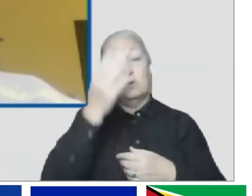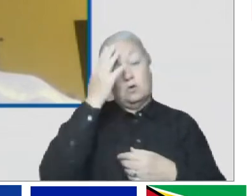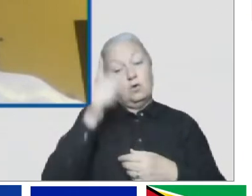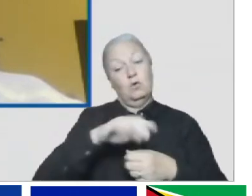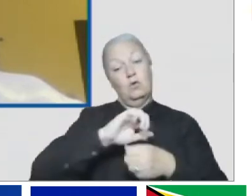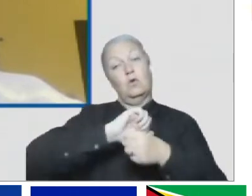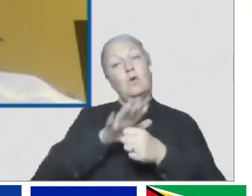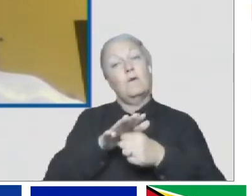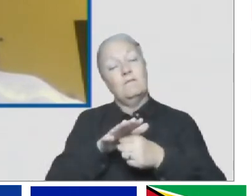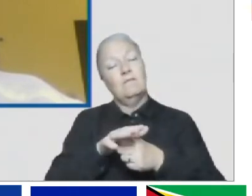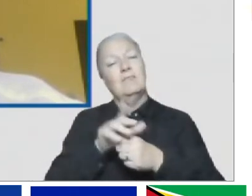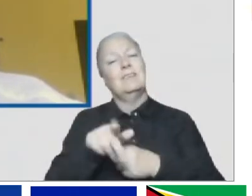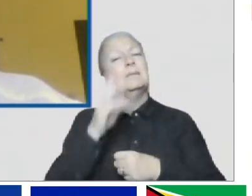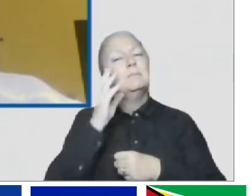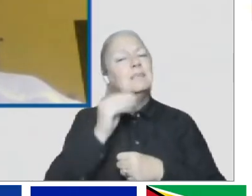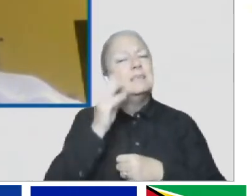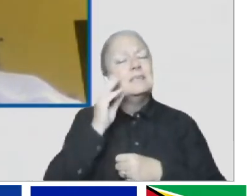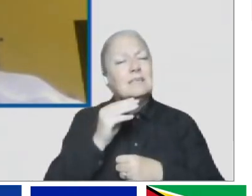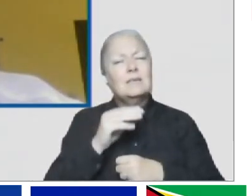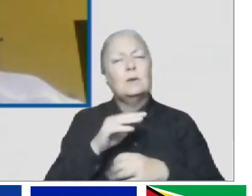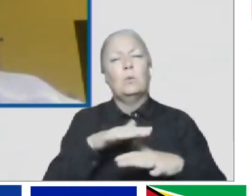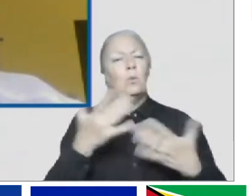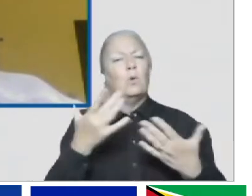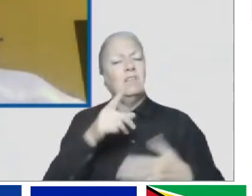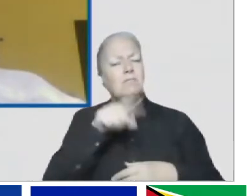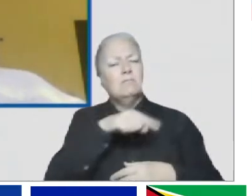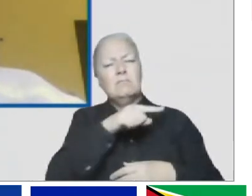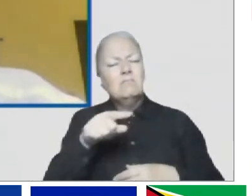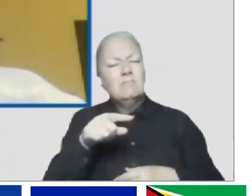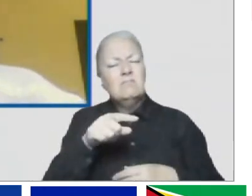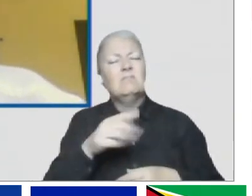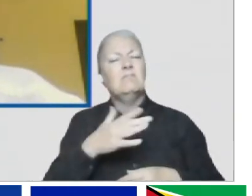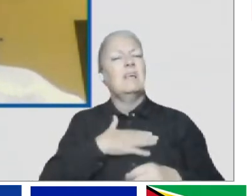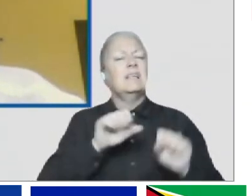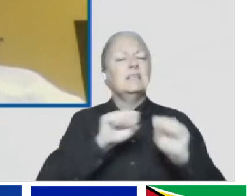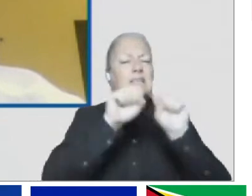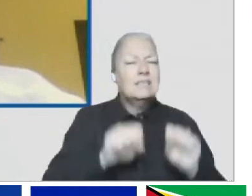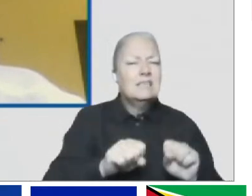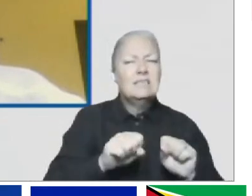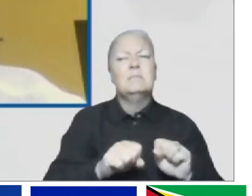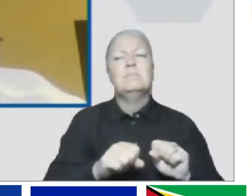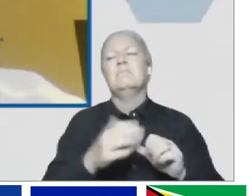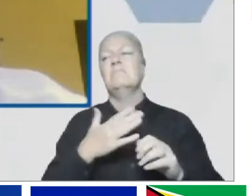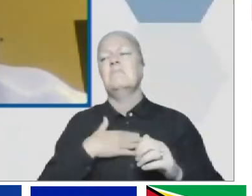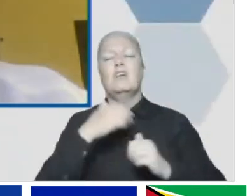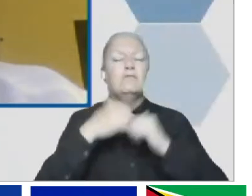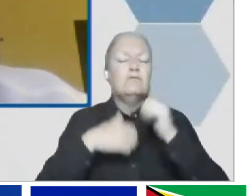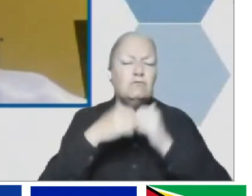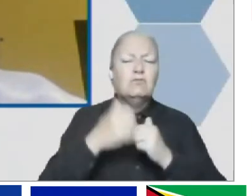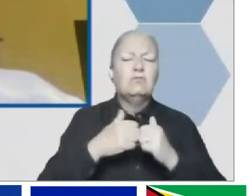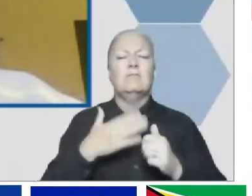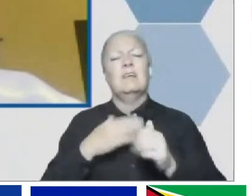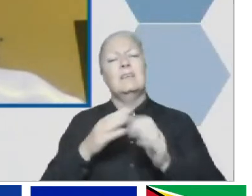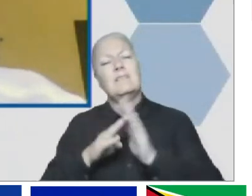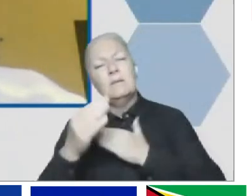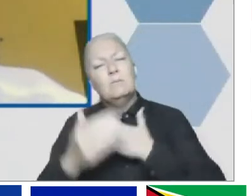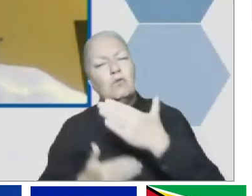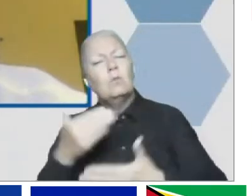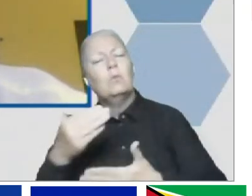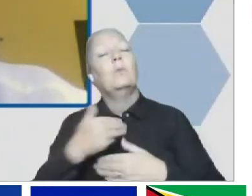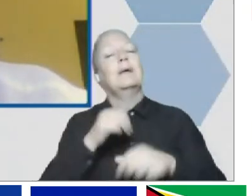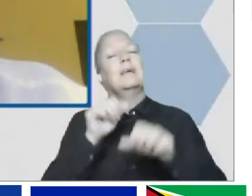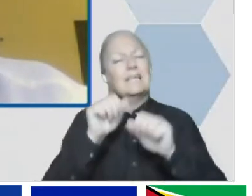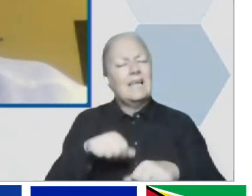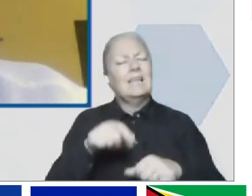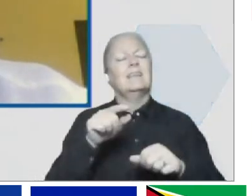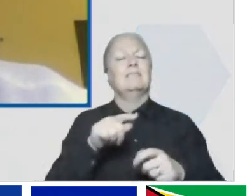with our planning systems, with our structures, with our development processes, and we can do something about that in the future. And the other is the